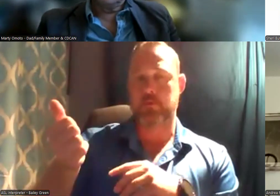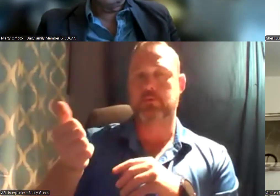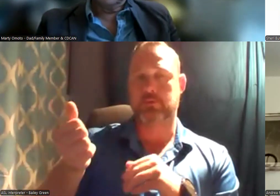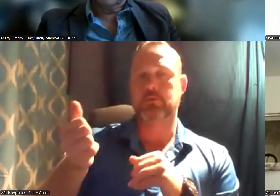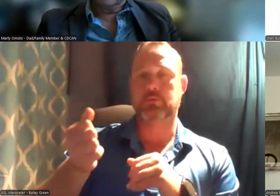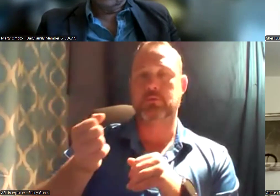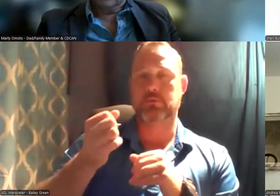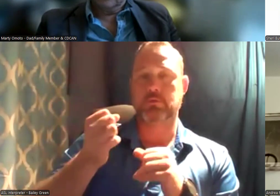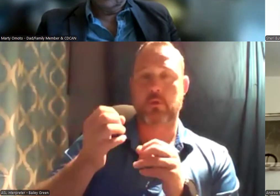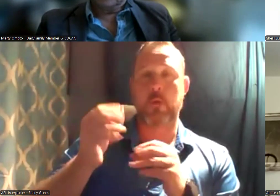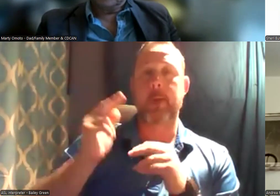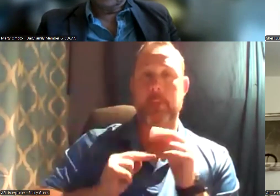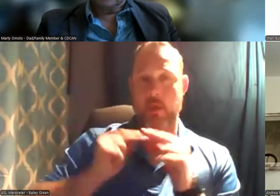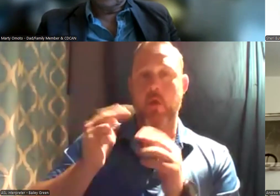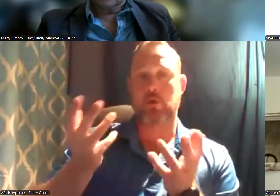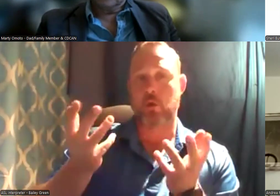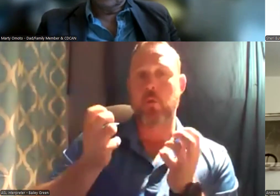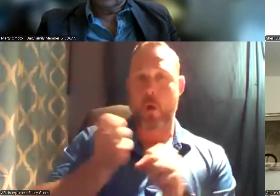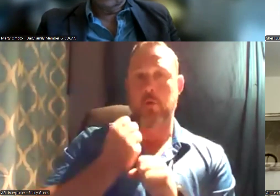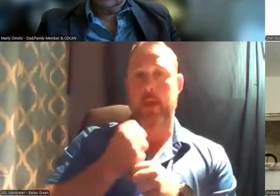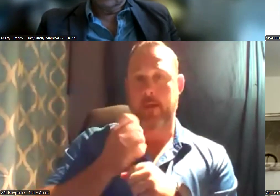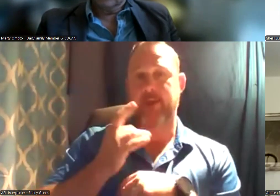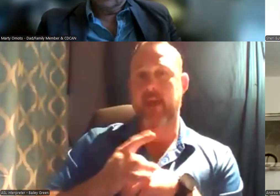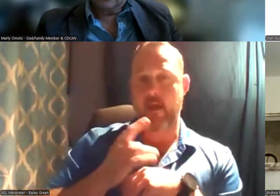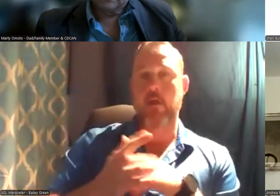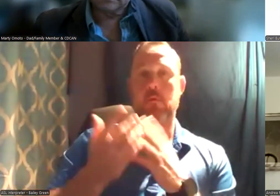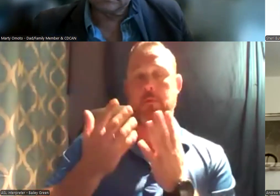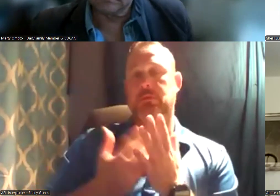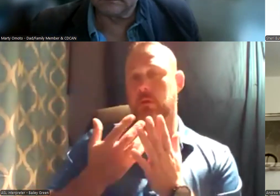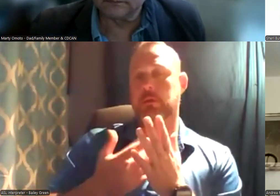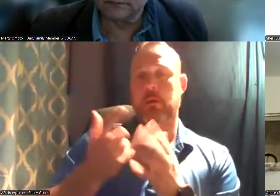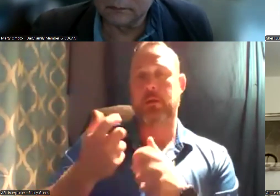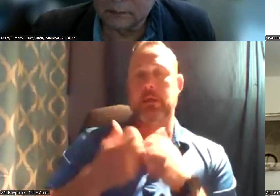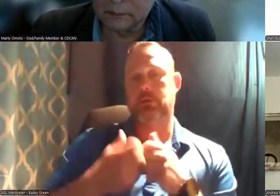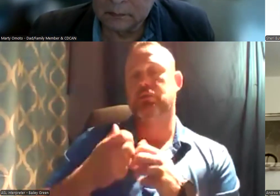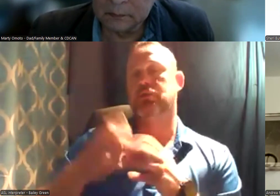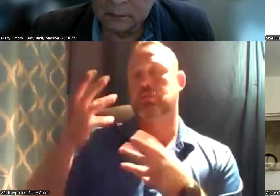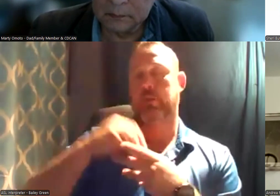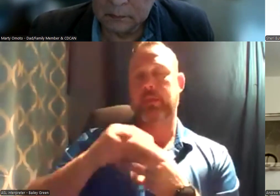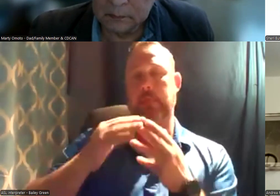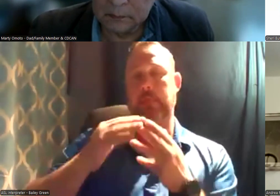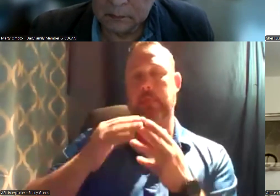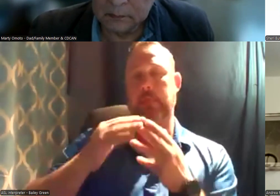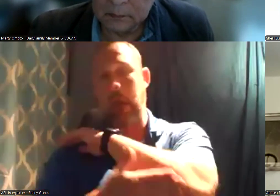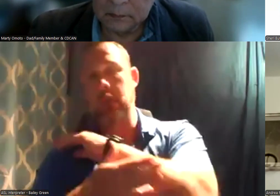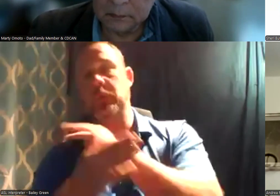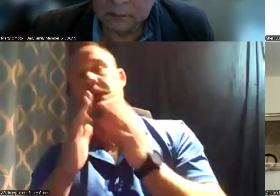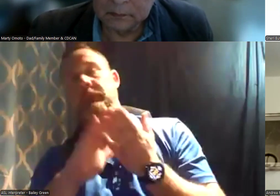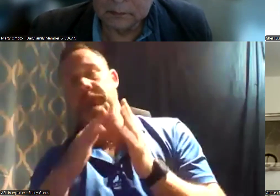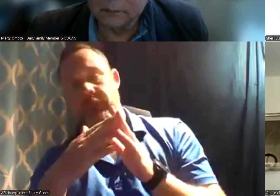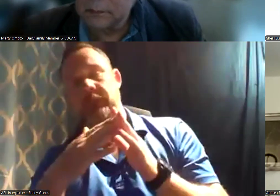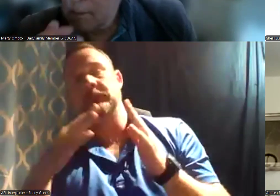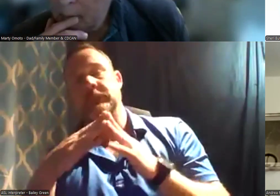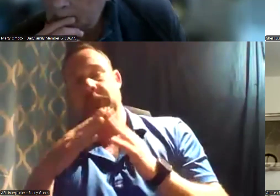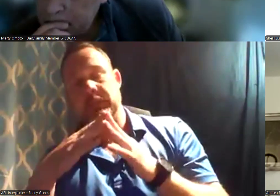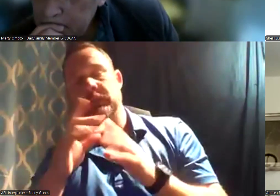so, builders want to make them available, but sometimes there's issues within the county, cities and communities where they